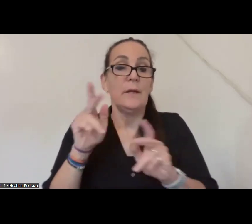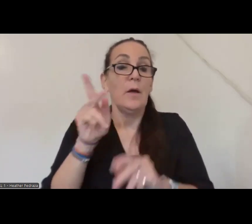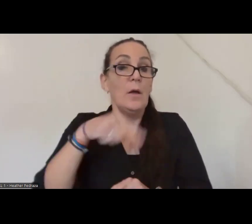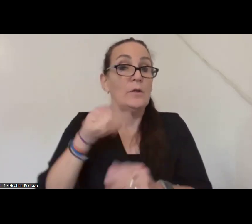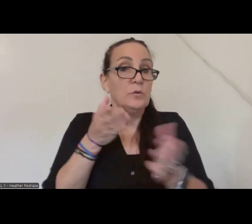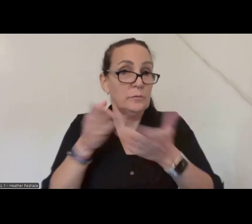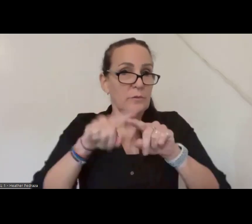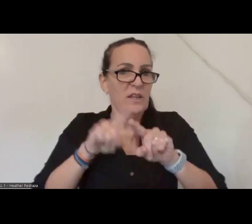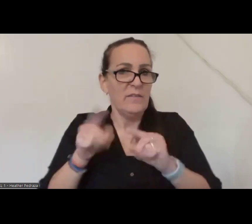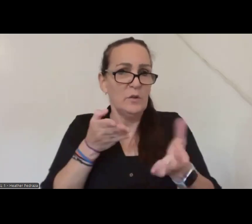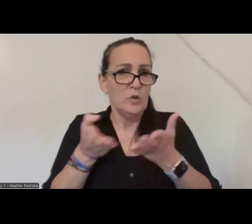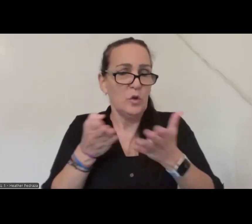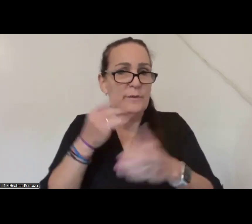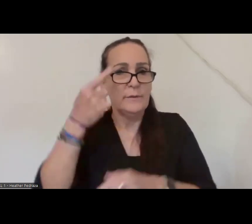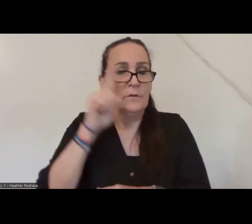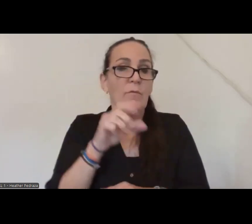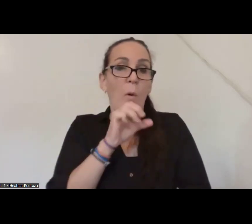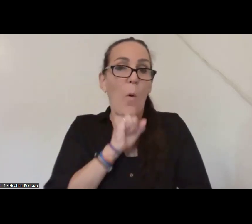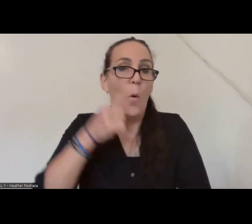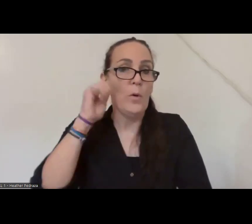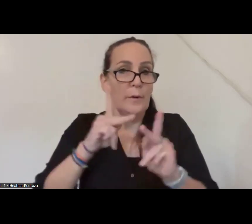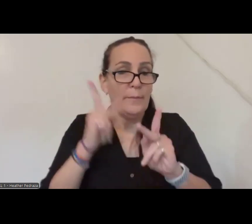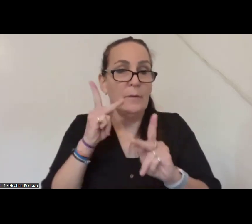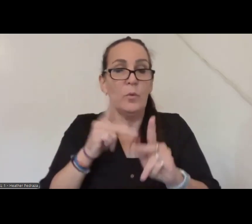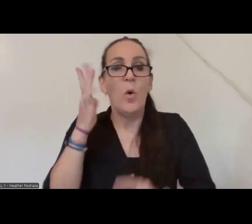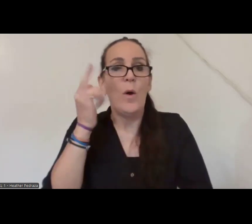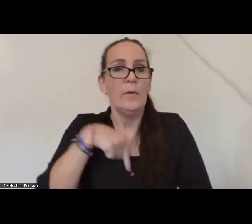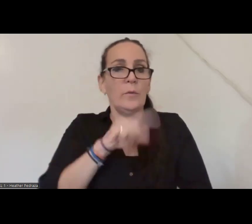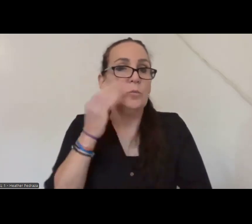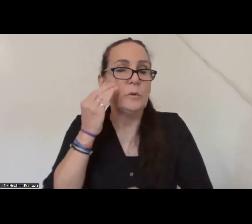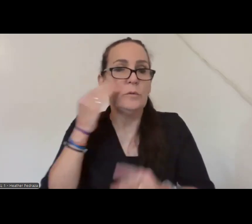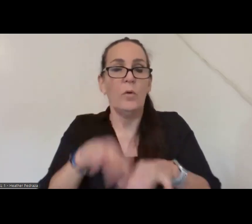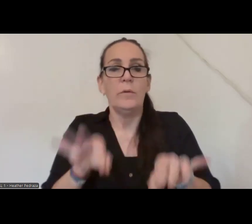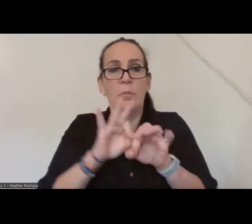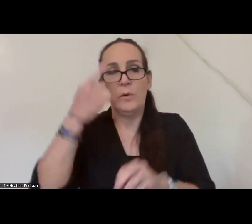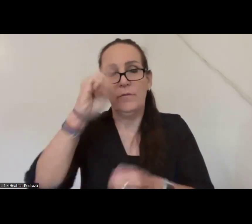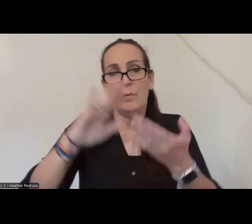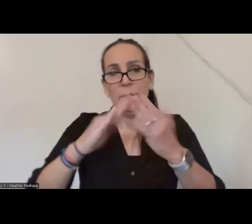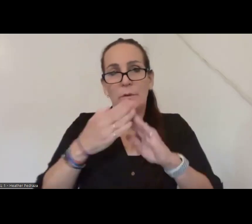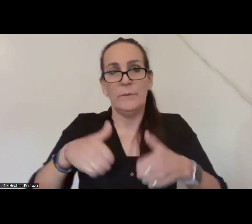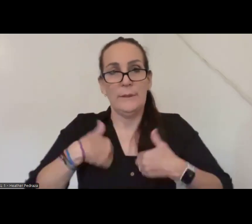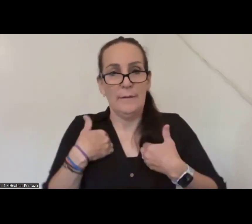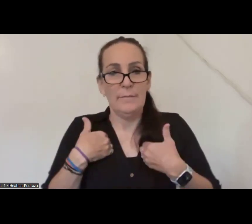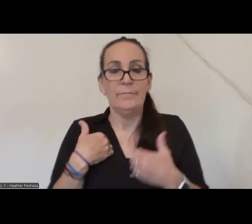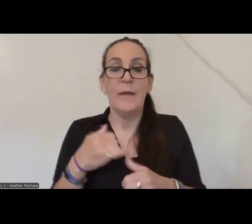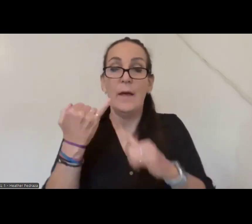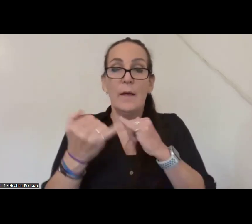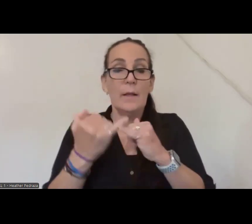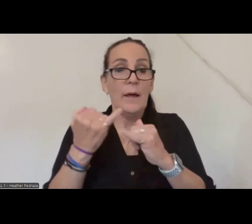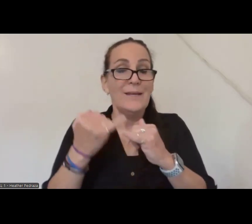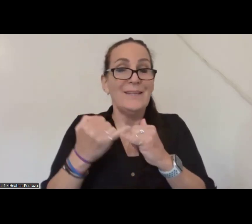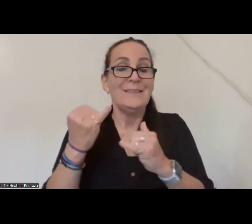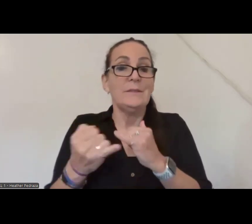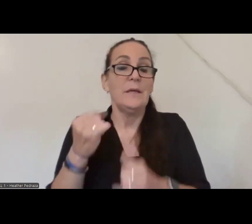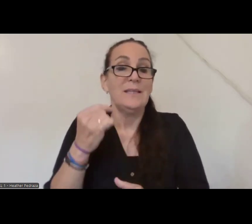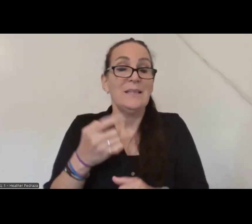because we know that they are fundamental for community living. And finally, let's not forget the difficult budget year that promises to